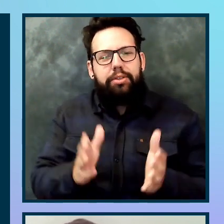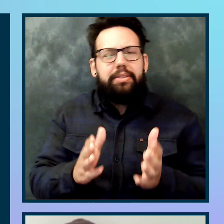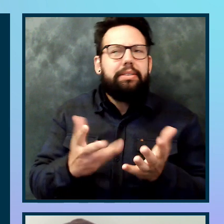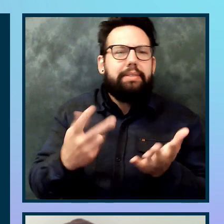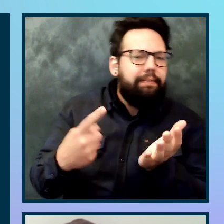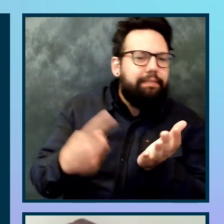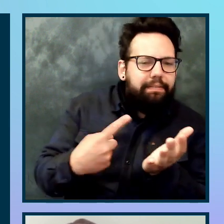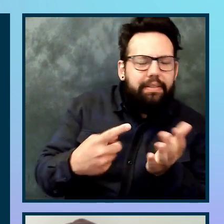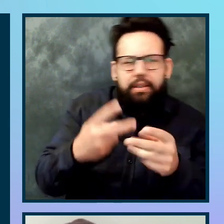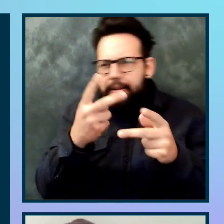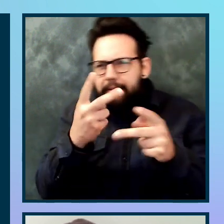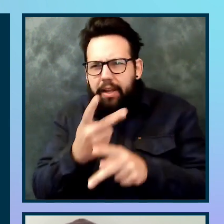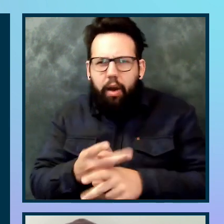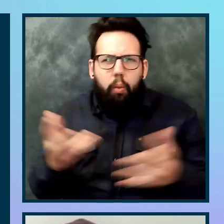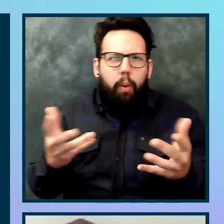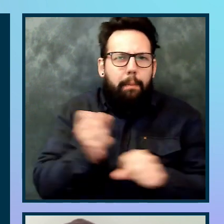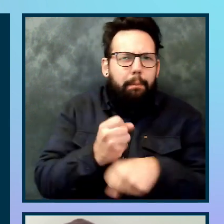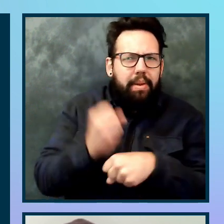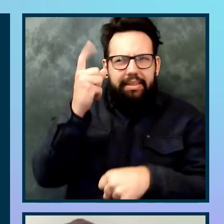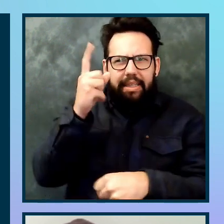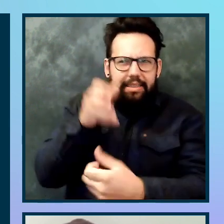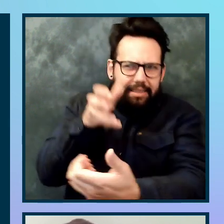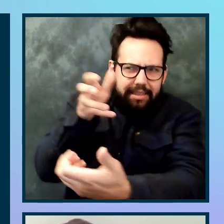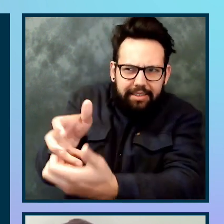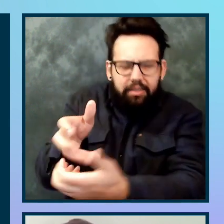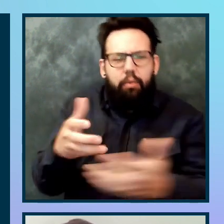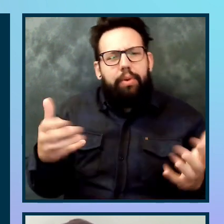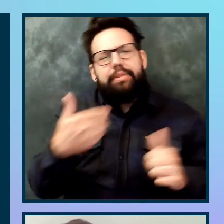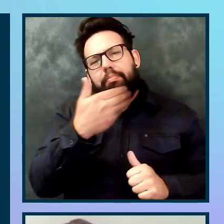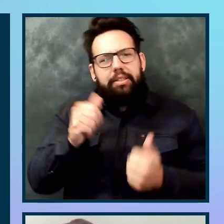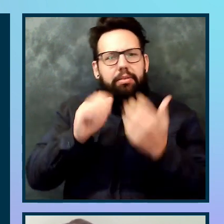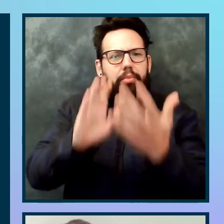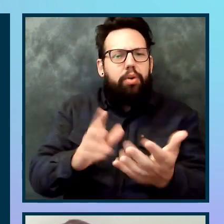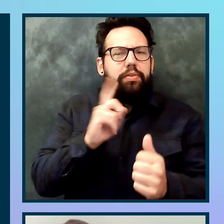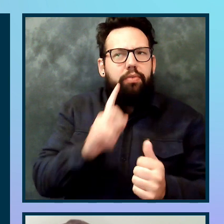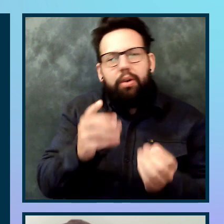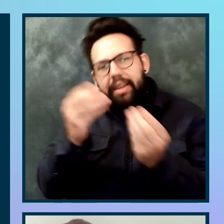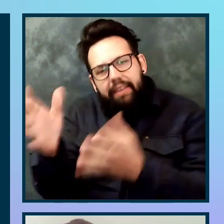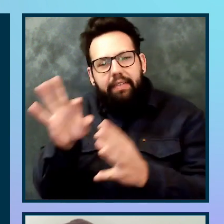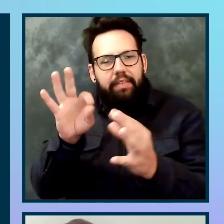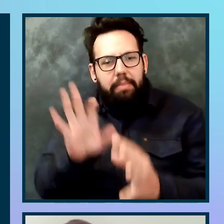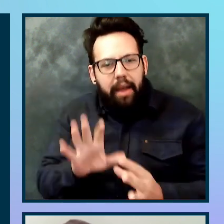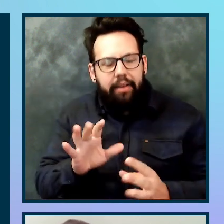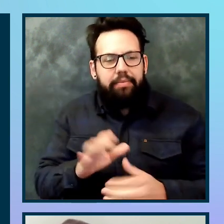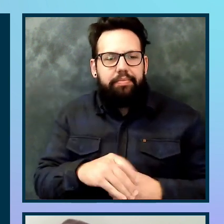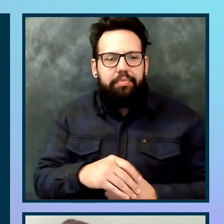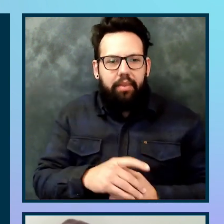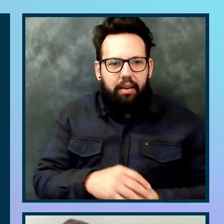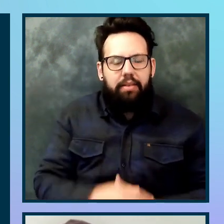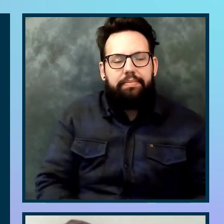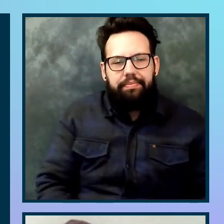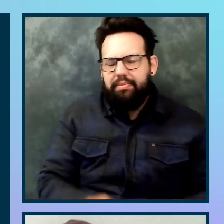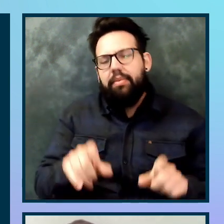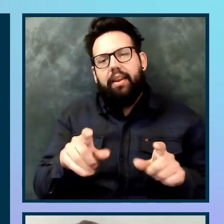the most sensible approach for giving your screen readers feedback and announcing. This is the announceability aspect that I discussed